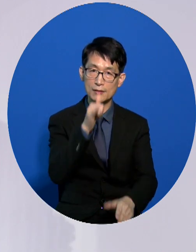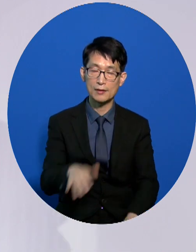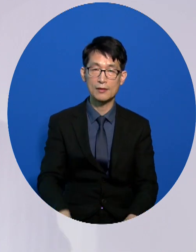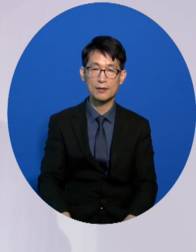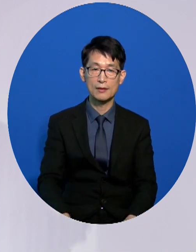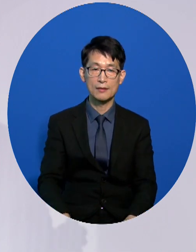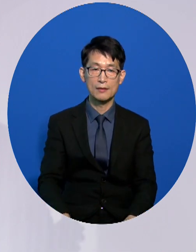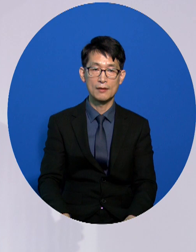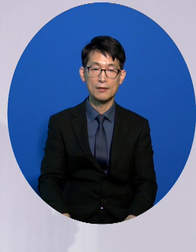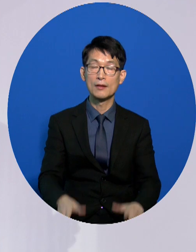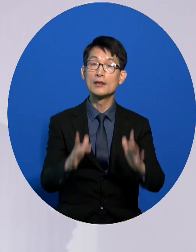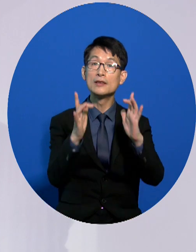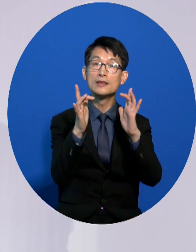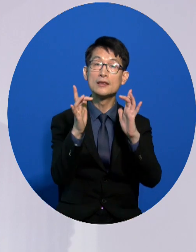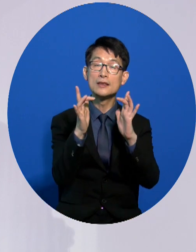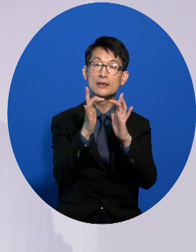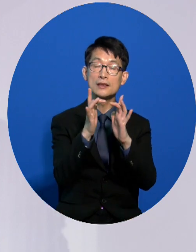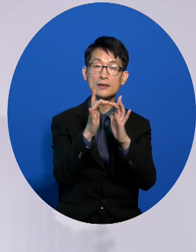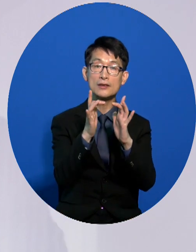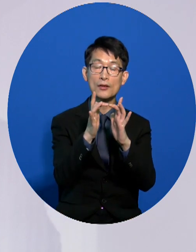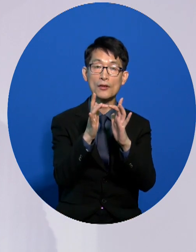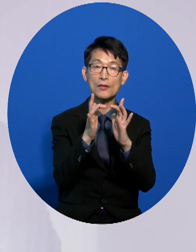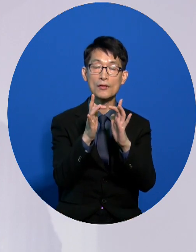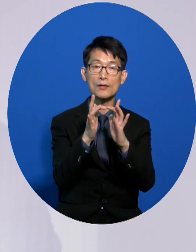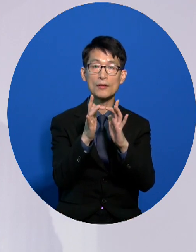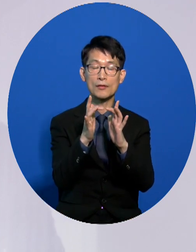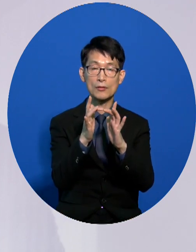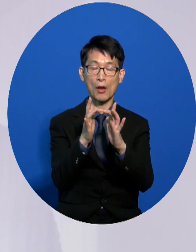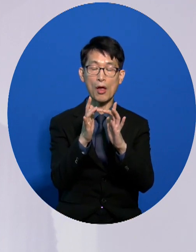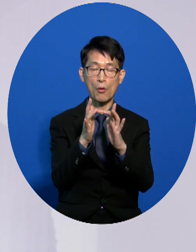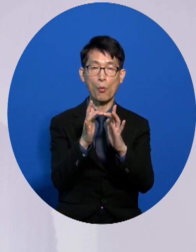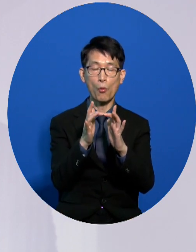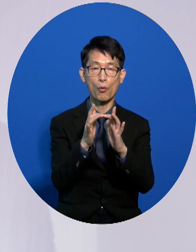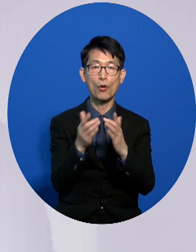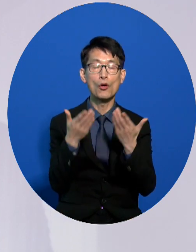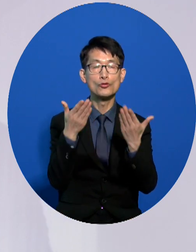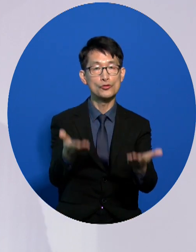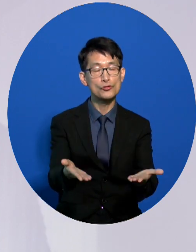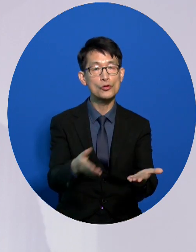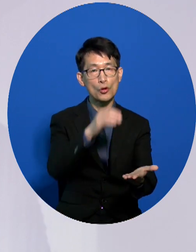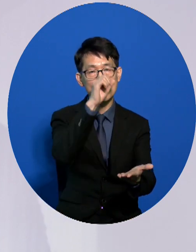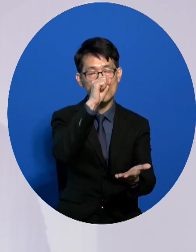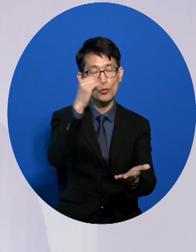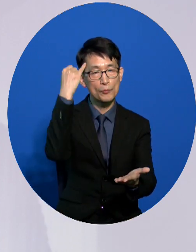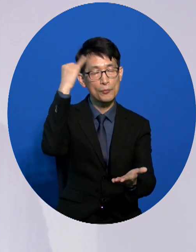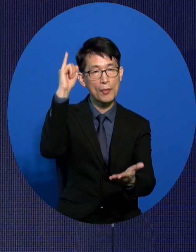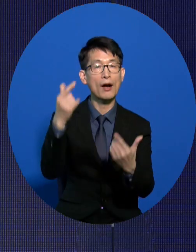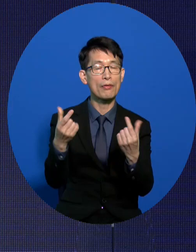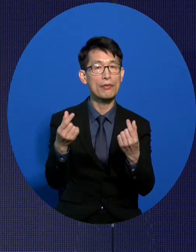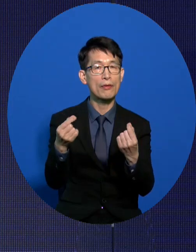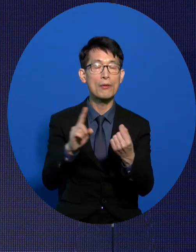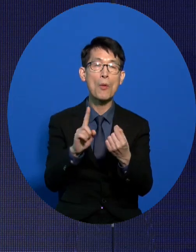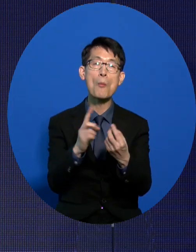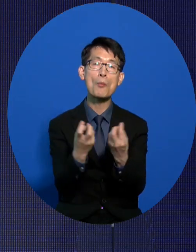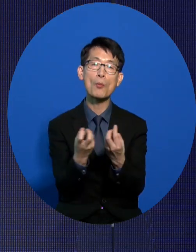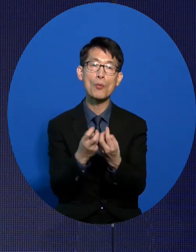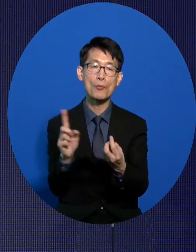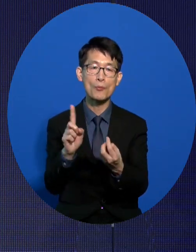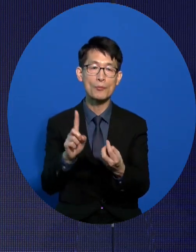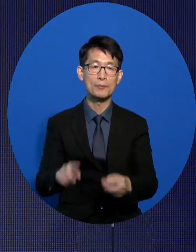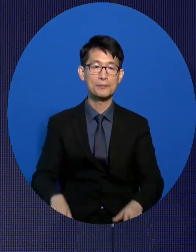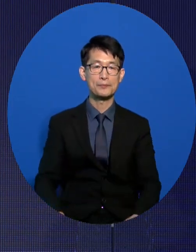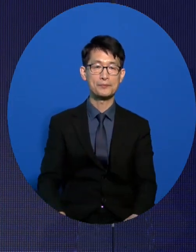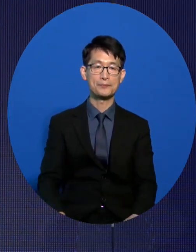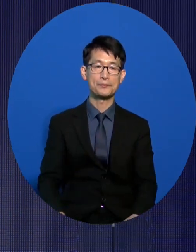online text translation. In the COVID situation, I believe that it's actually an excellent idea to provide